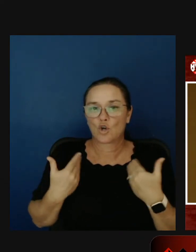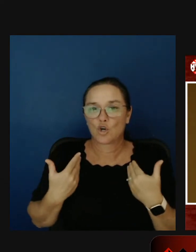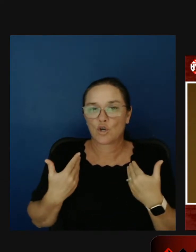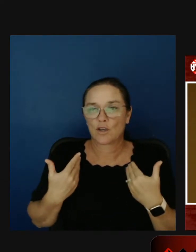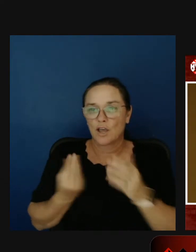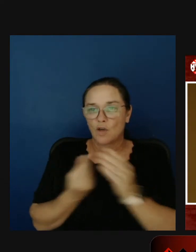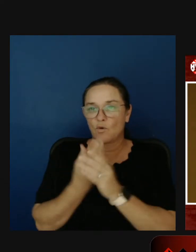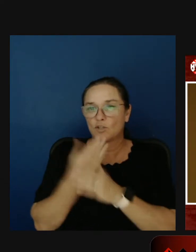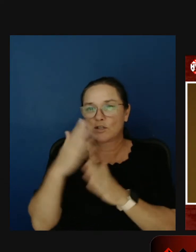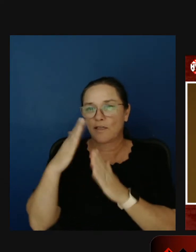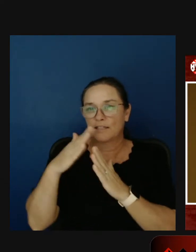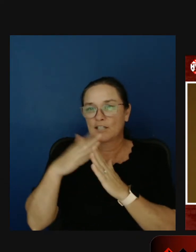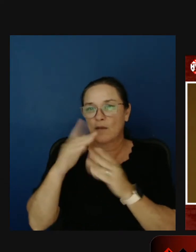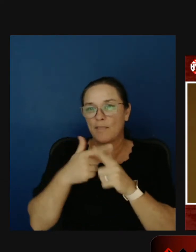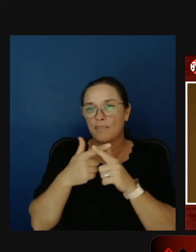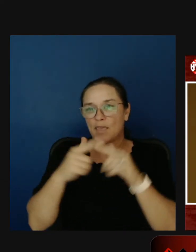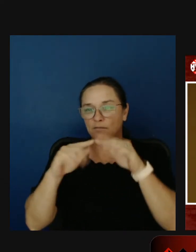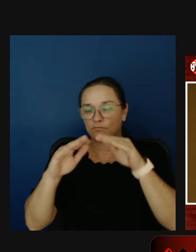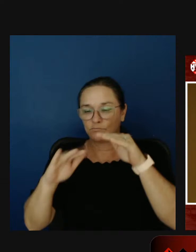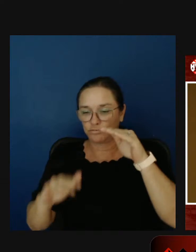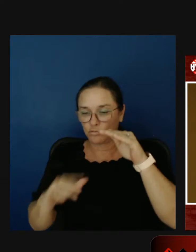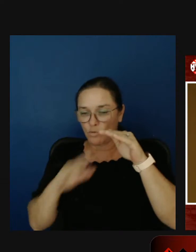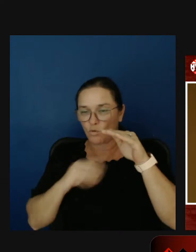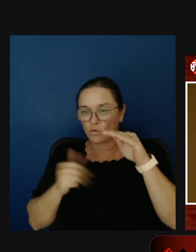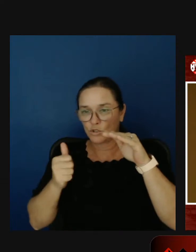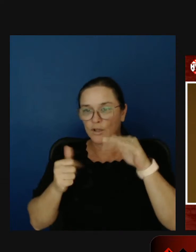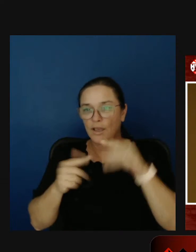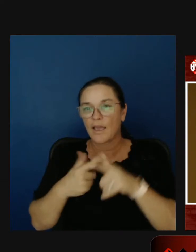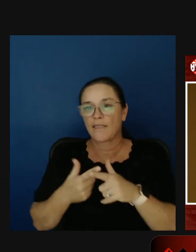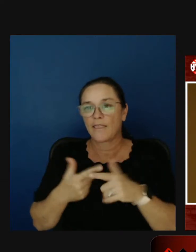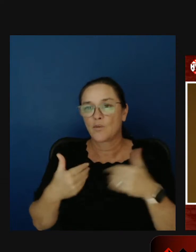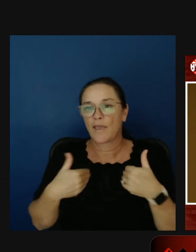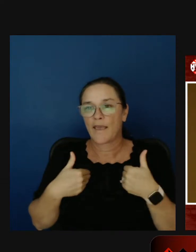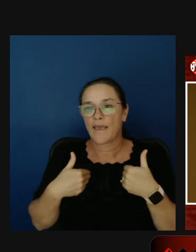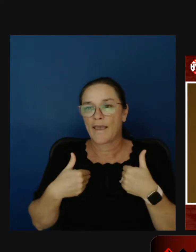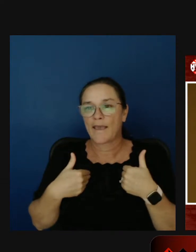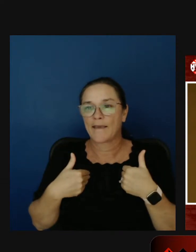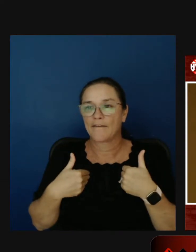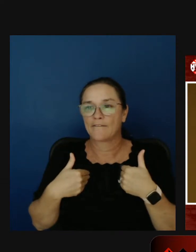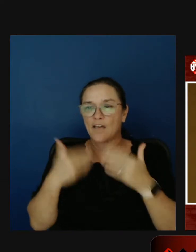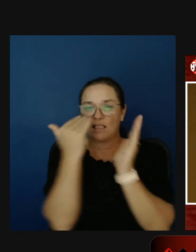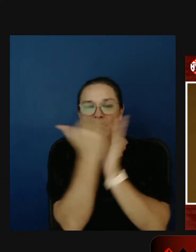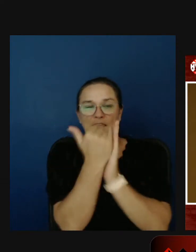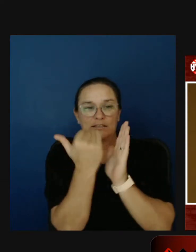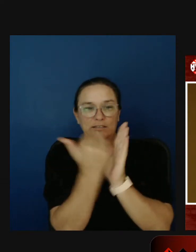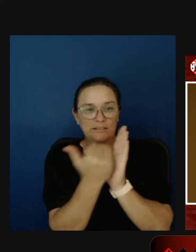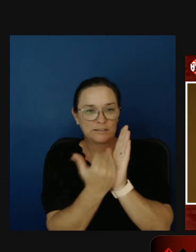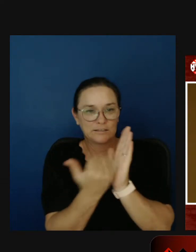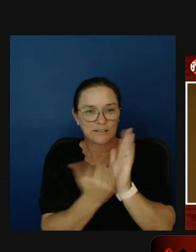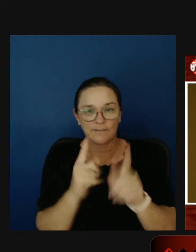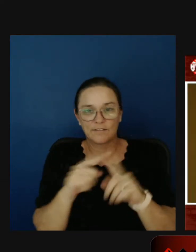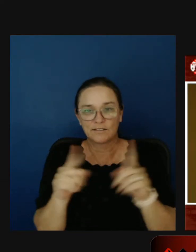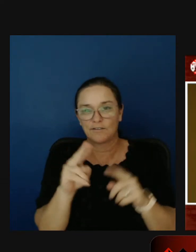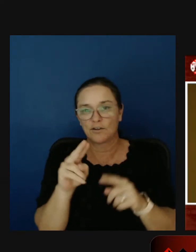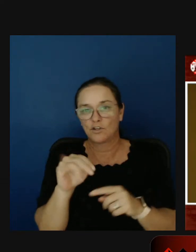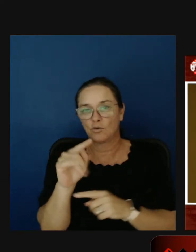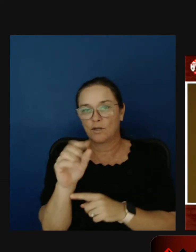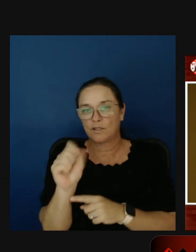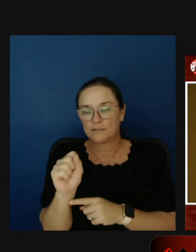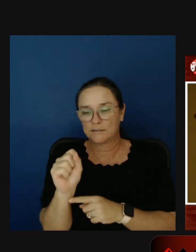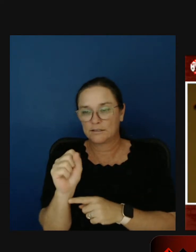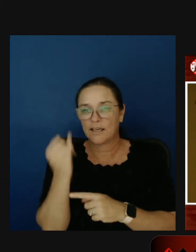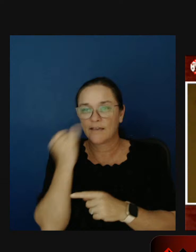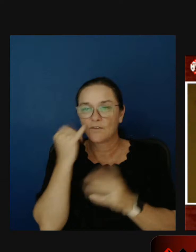eruptions at the top, and they get older as we go down. And then we also have just a list of units here in case you want to find something